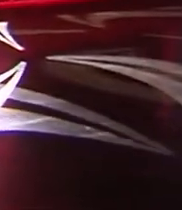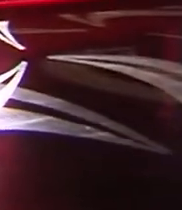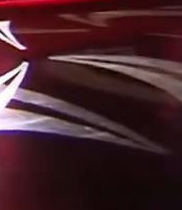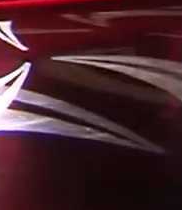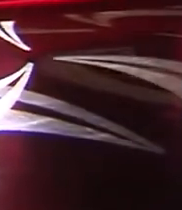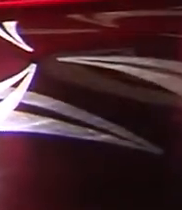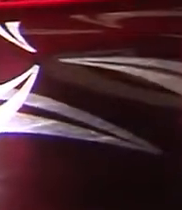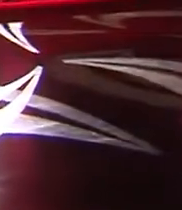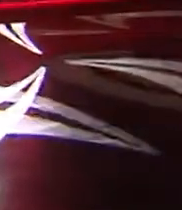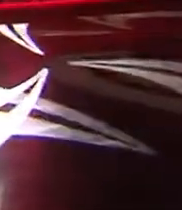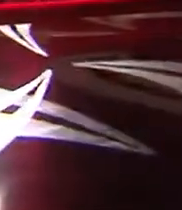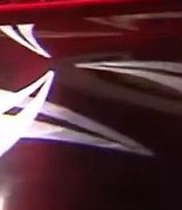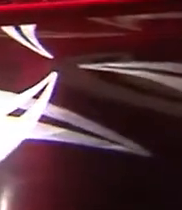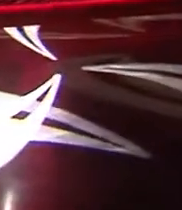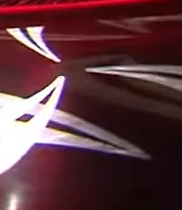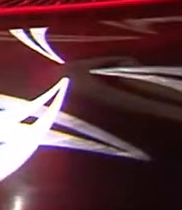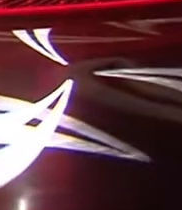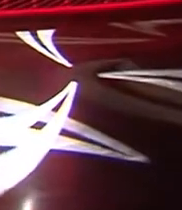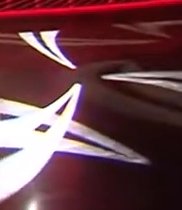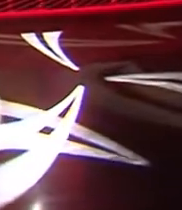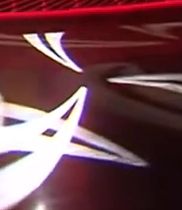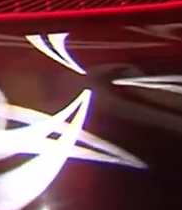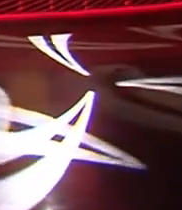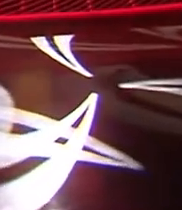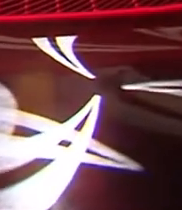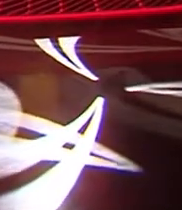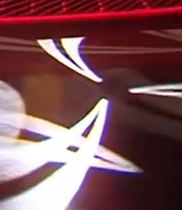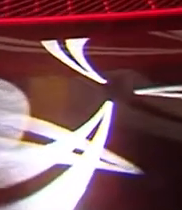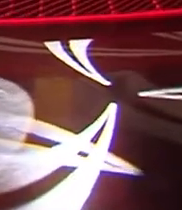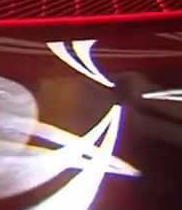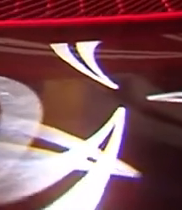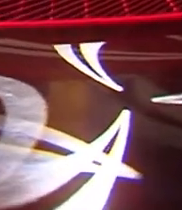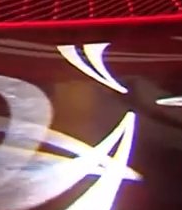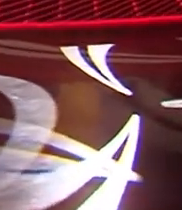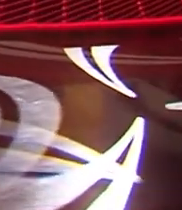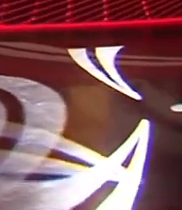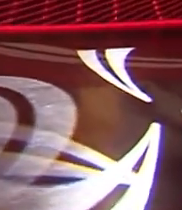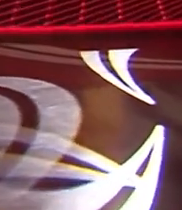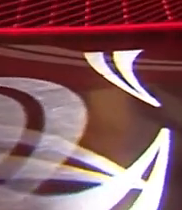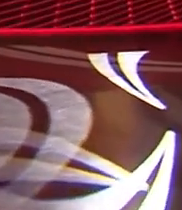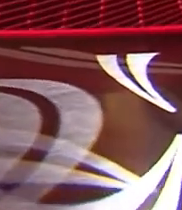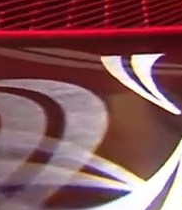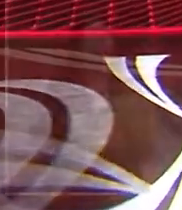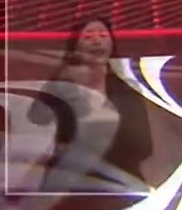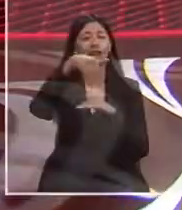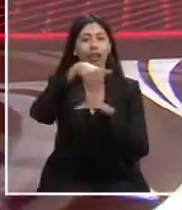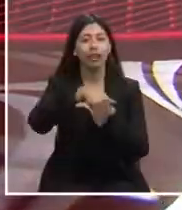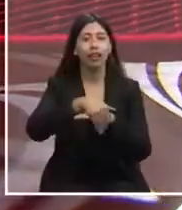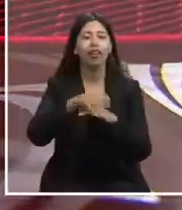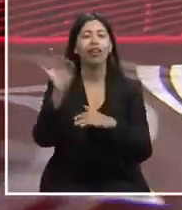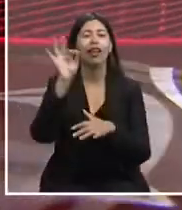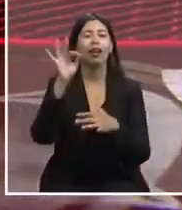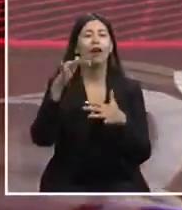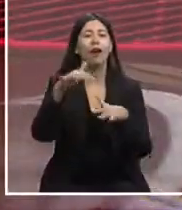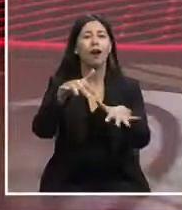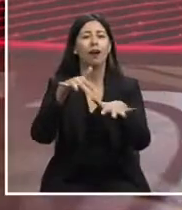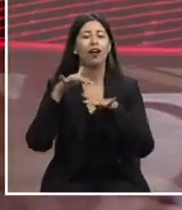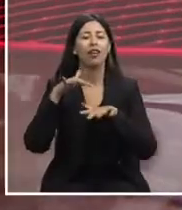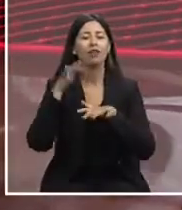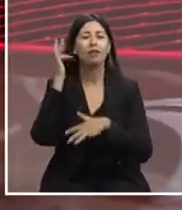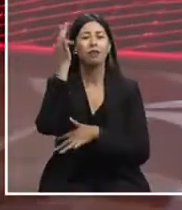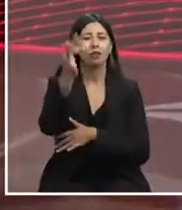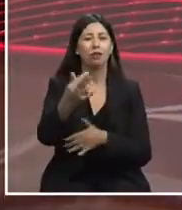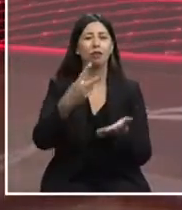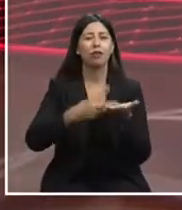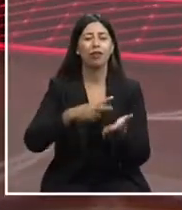Muy buenas tardes, bienvenidos y bienvenidas a esta jornada de la tarde del Congreso Futuro 2022, en nuestro